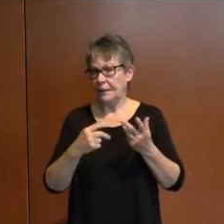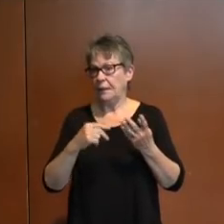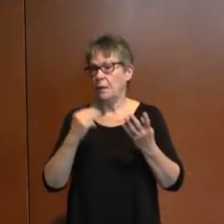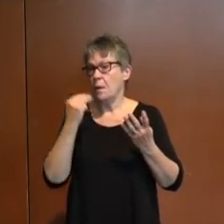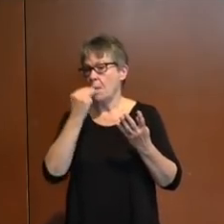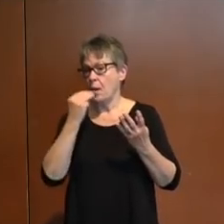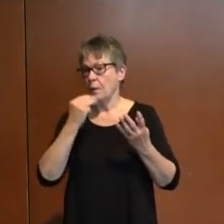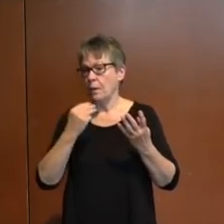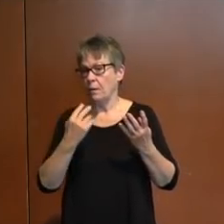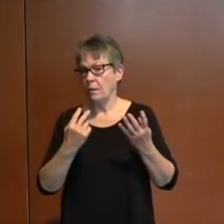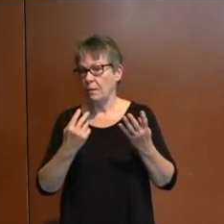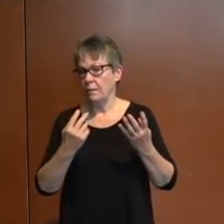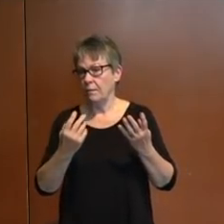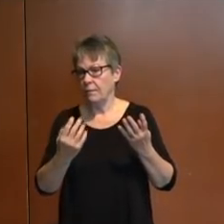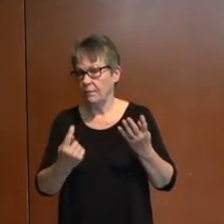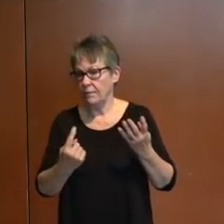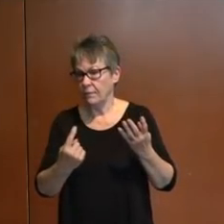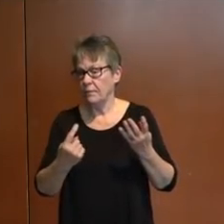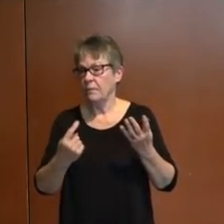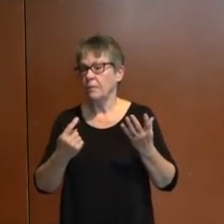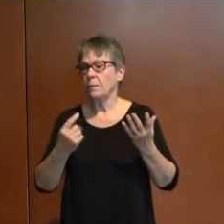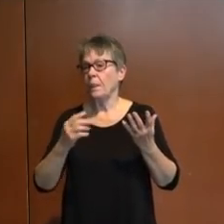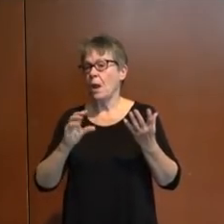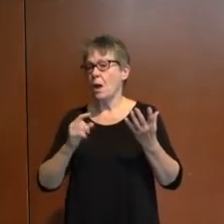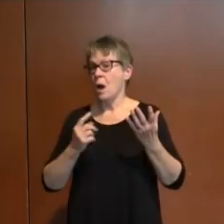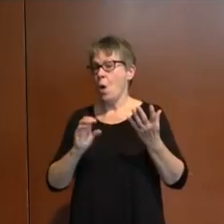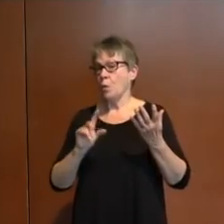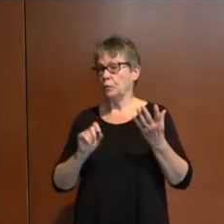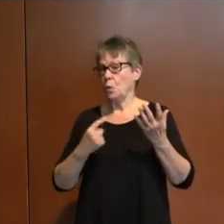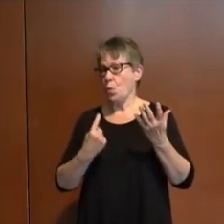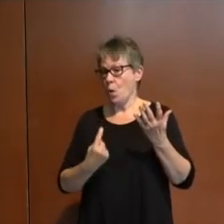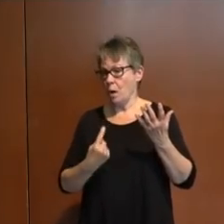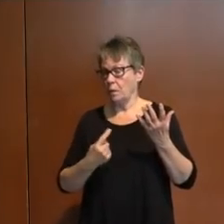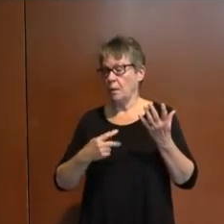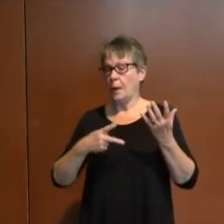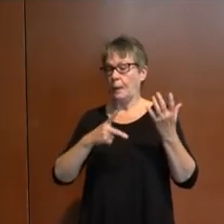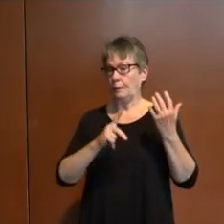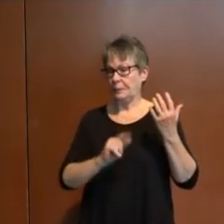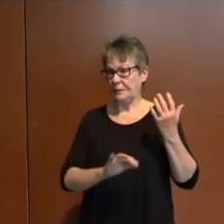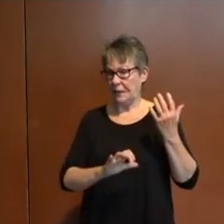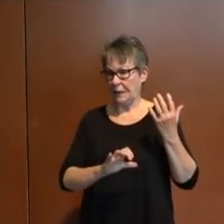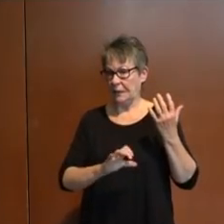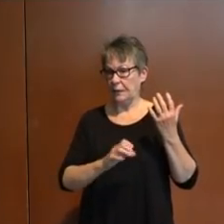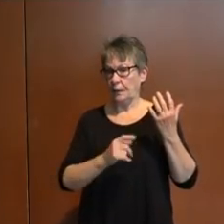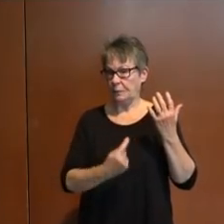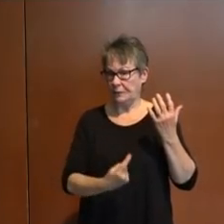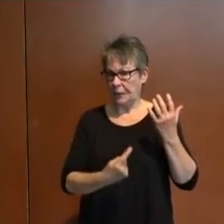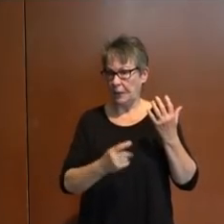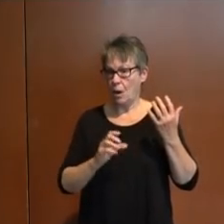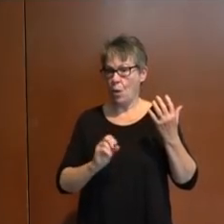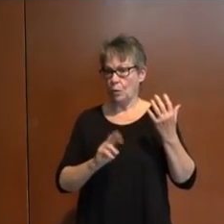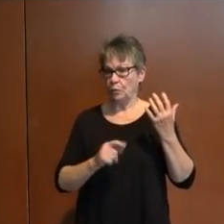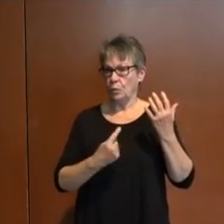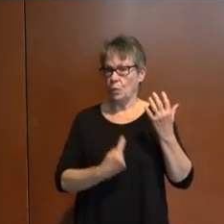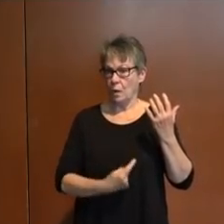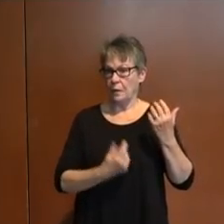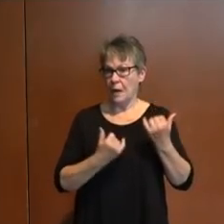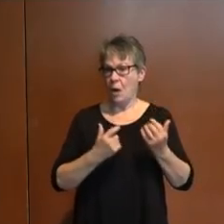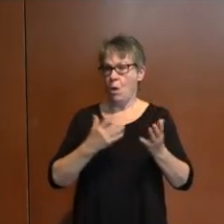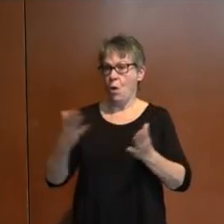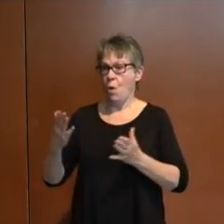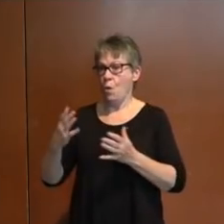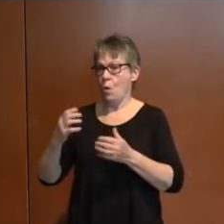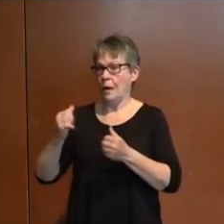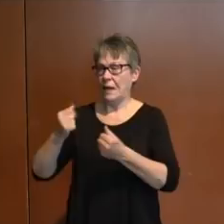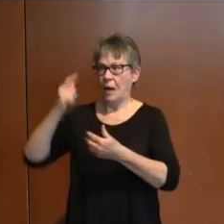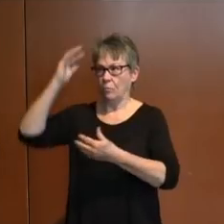in Ocean, 1 in Passaic, and 1 in Somerset. The county breakdown of new cases is as follows.